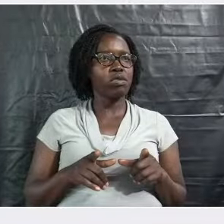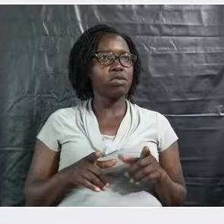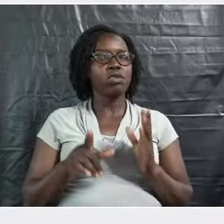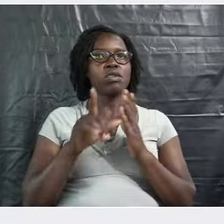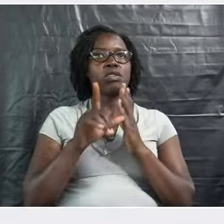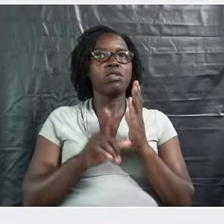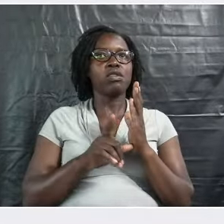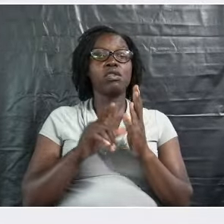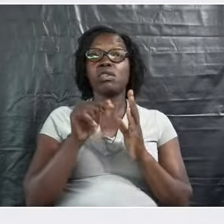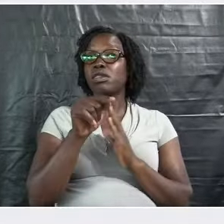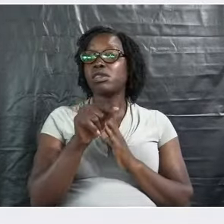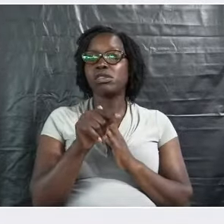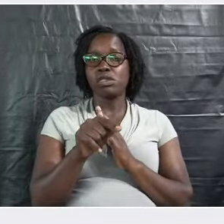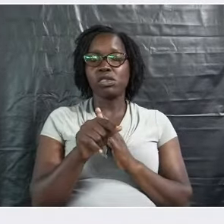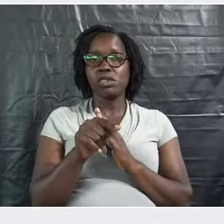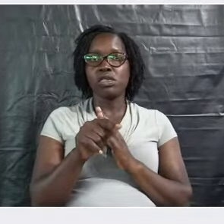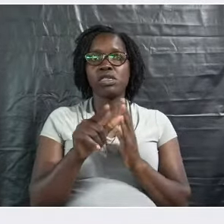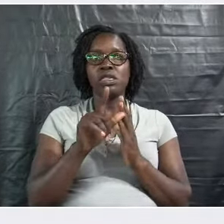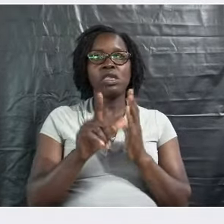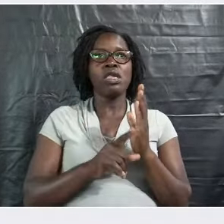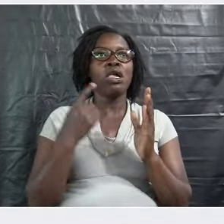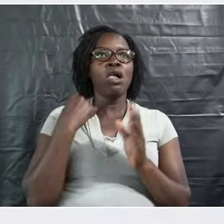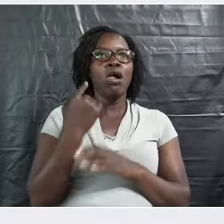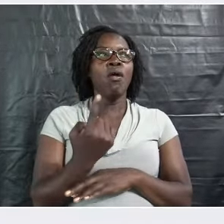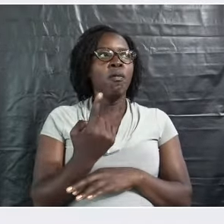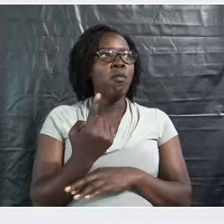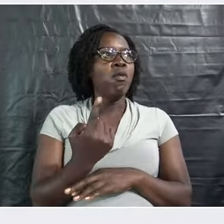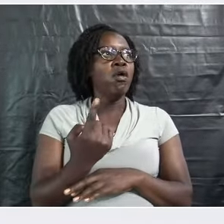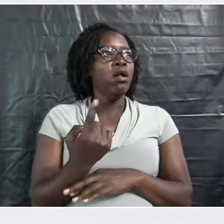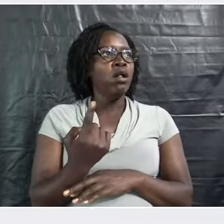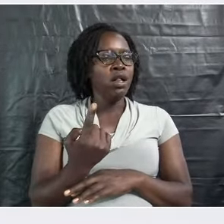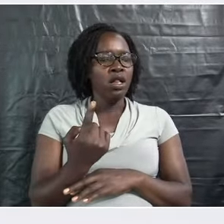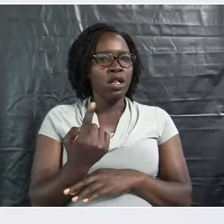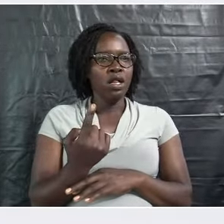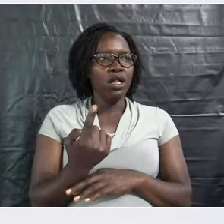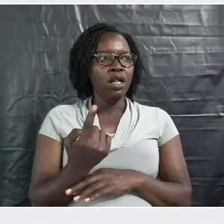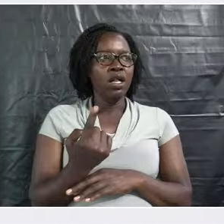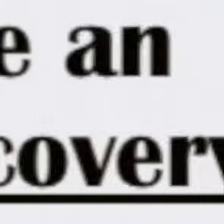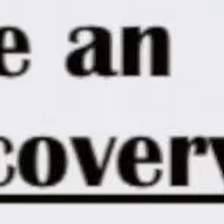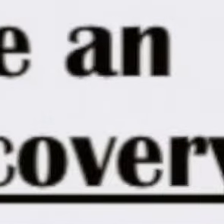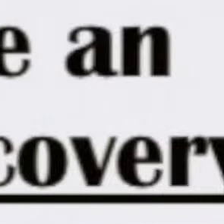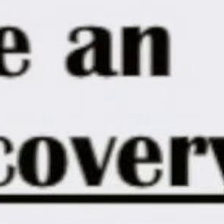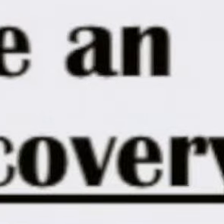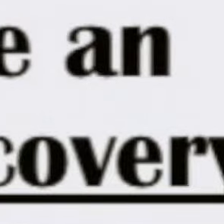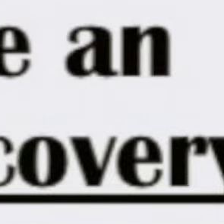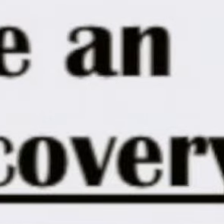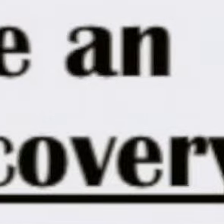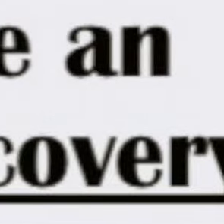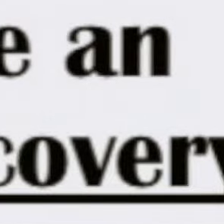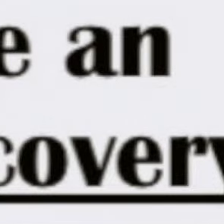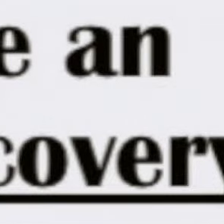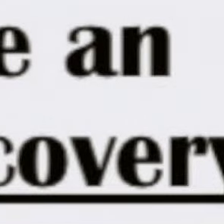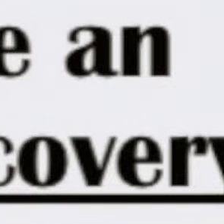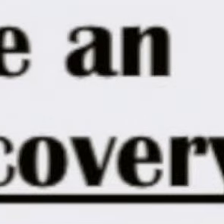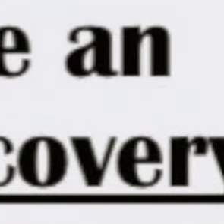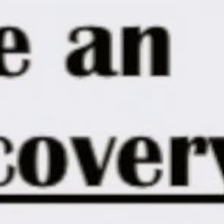lessons in this. Lesson number one is that temptations